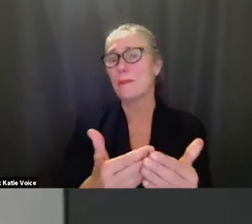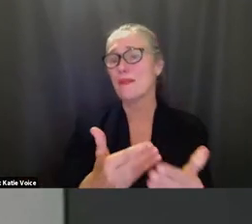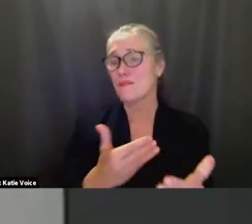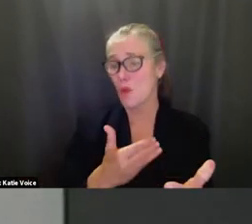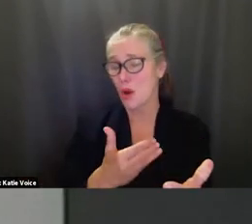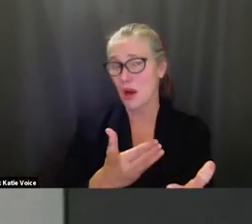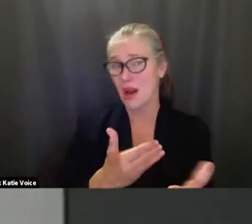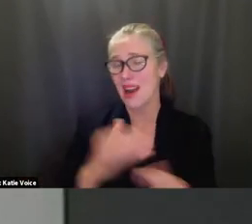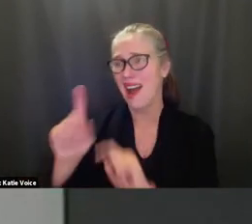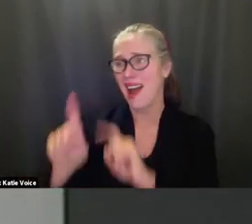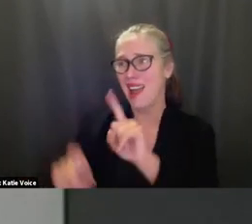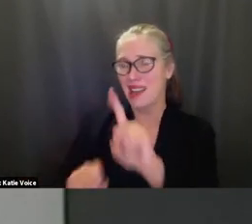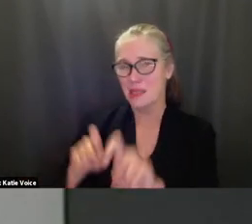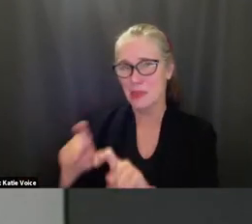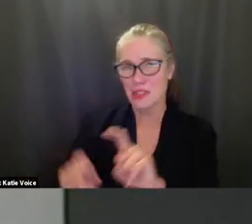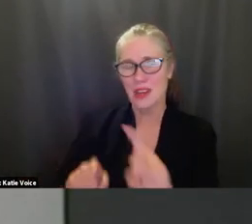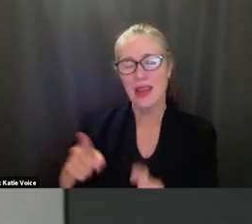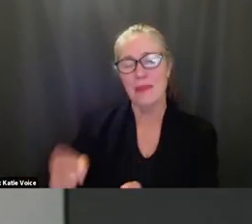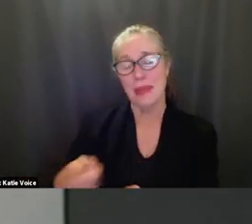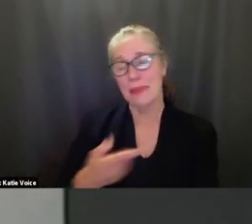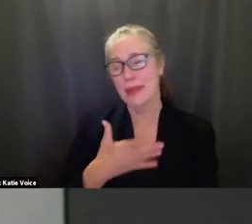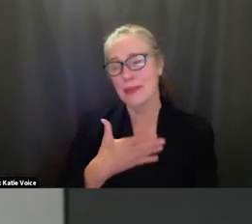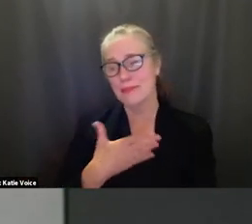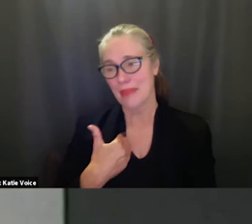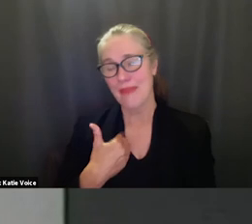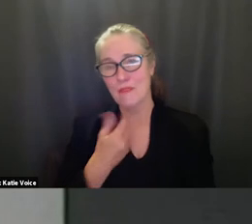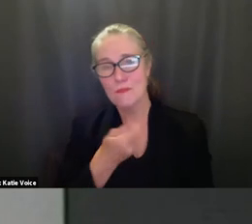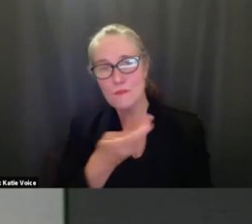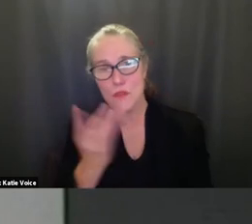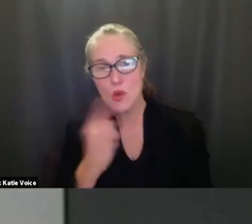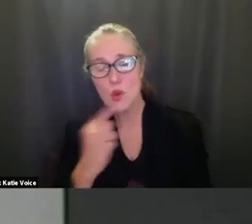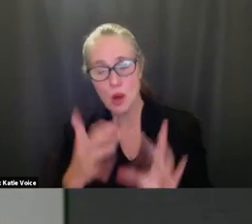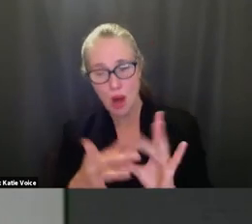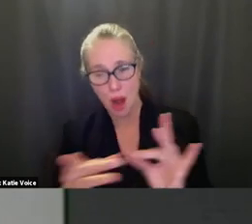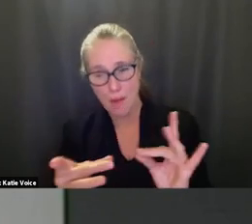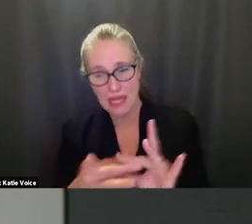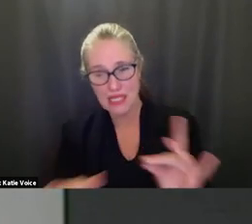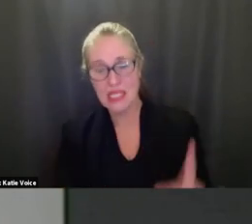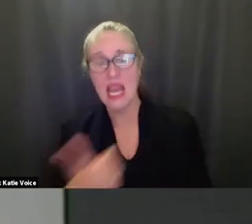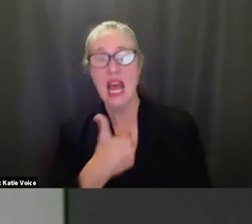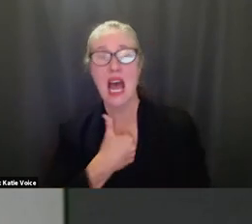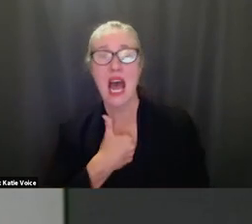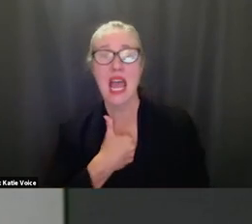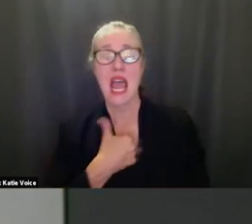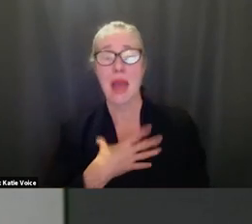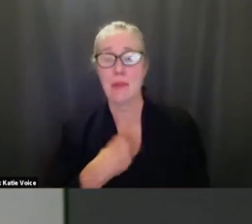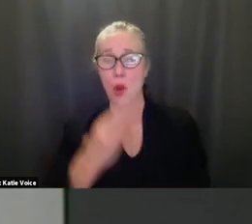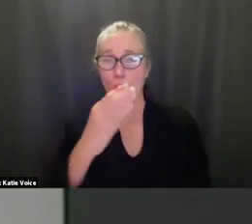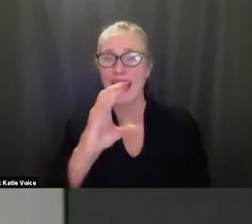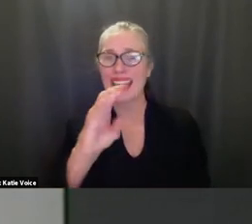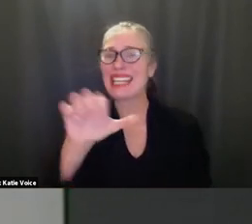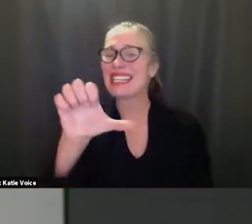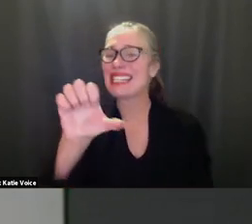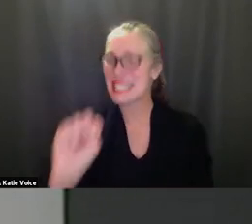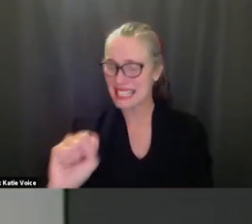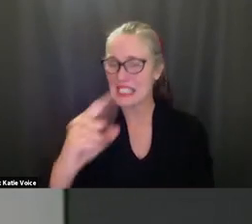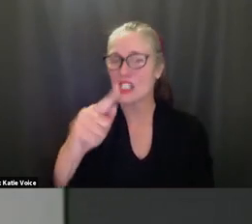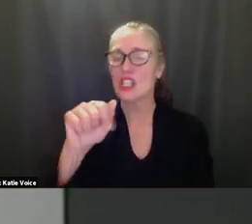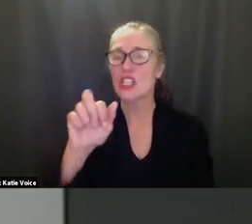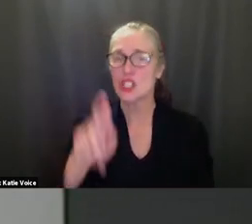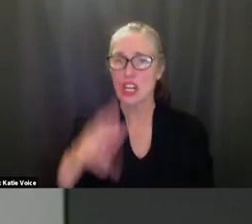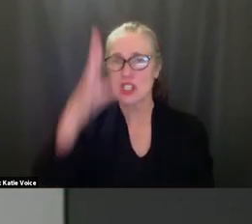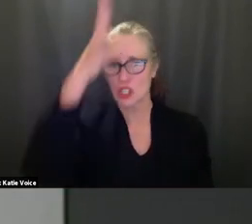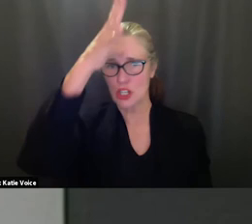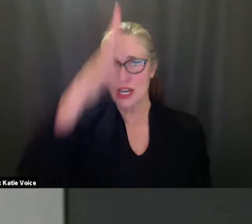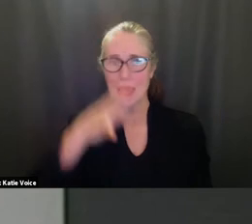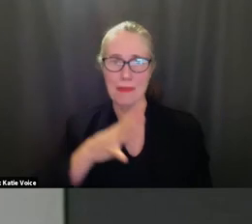questions i guess i can make a few comments uh i am a white cisgender male and that comes with a lot of privilege and i think my comments